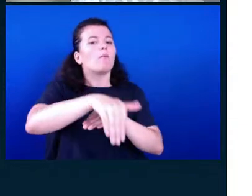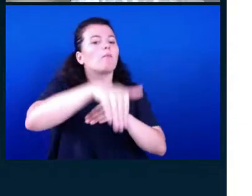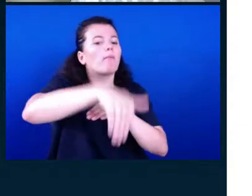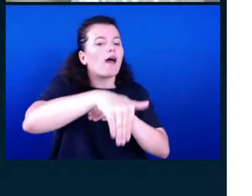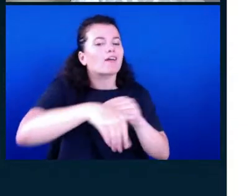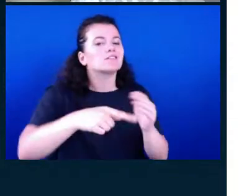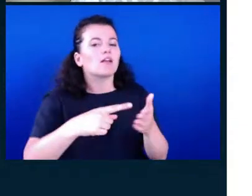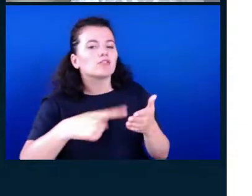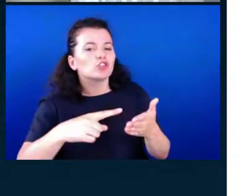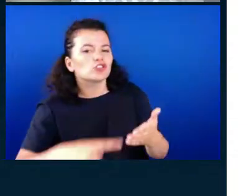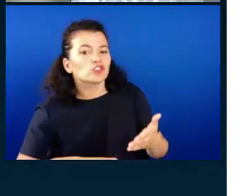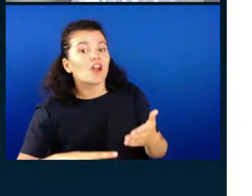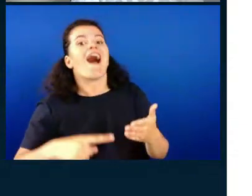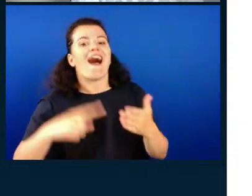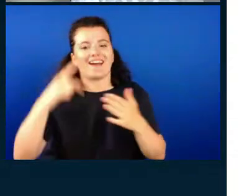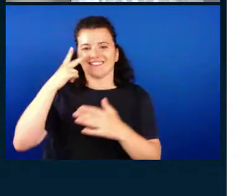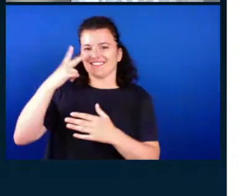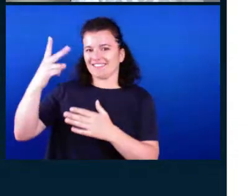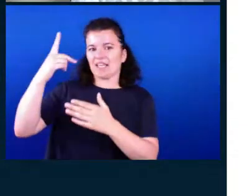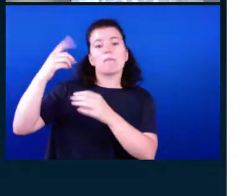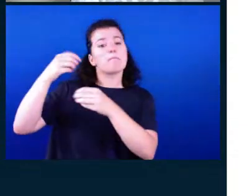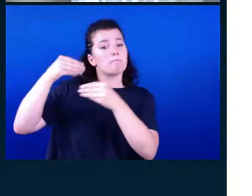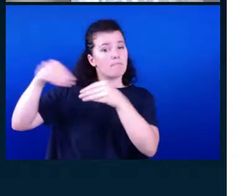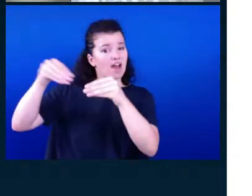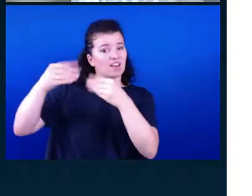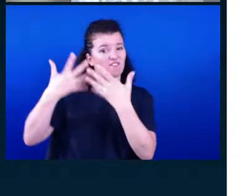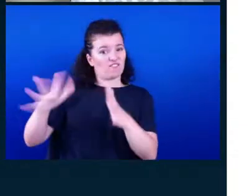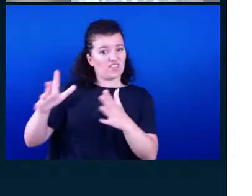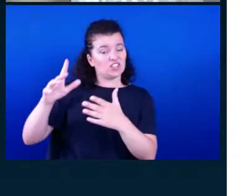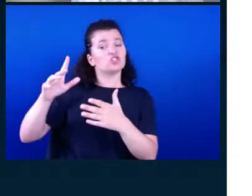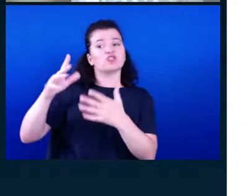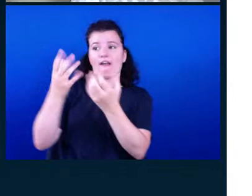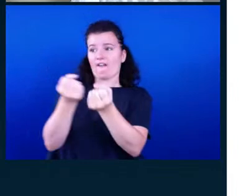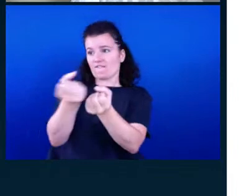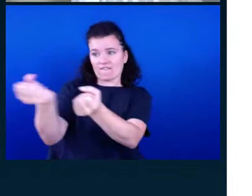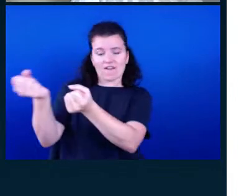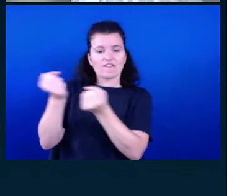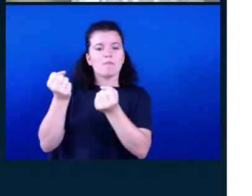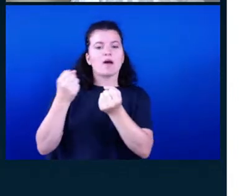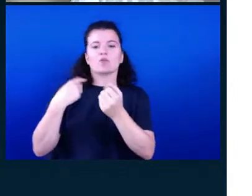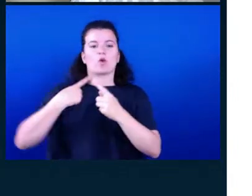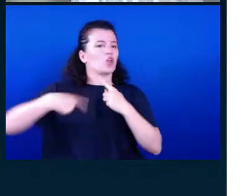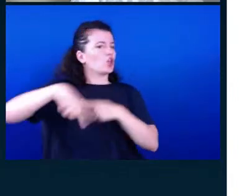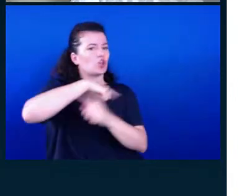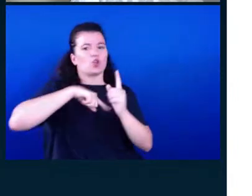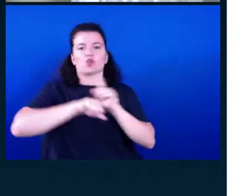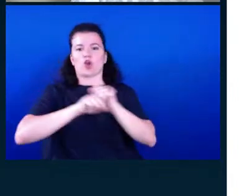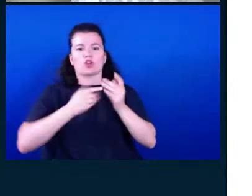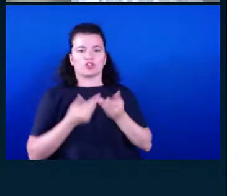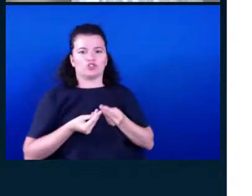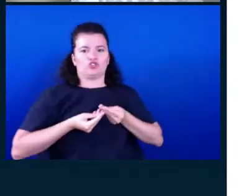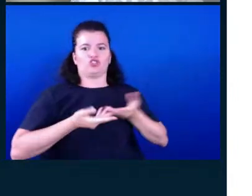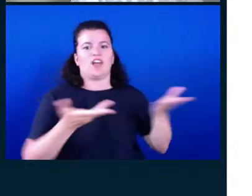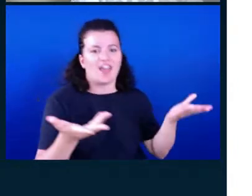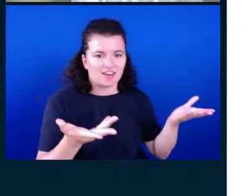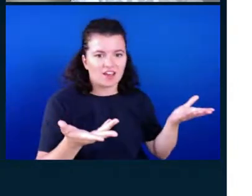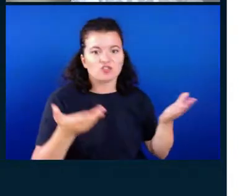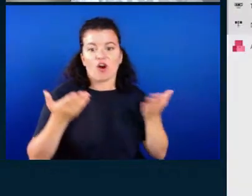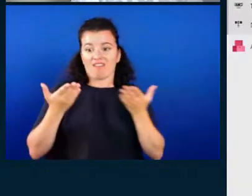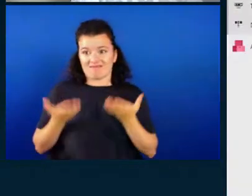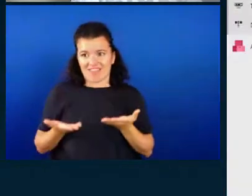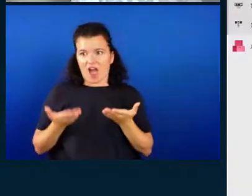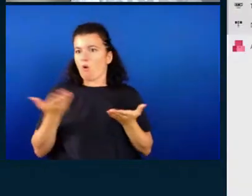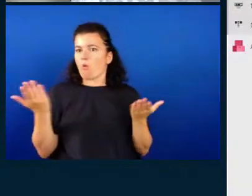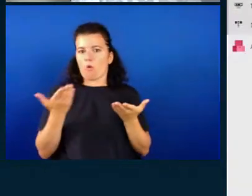It's available in the market, but we haven't shared it across the organization. right now for this, I'm going to share it within my